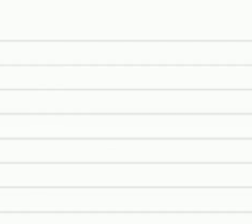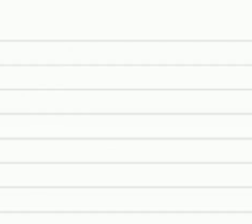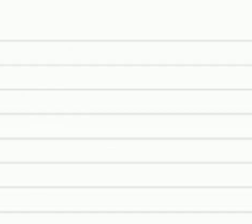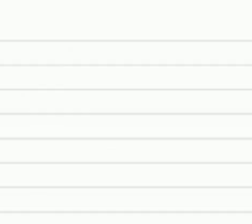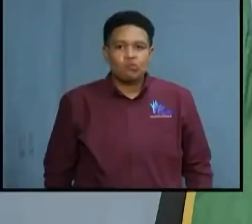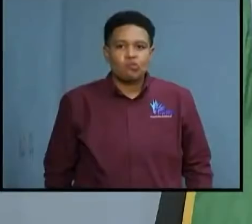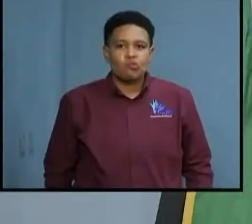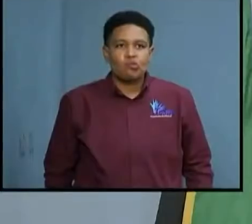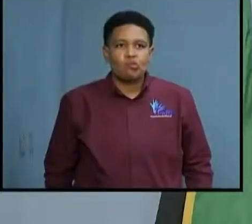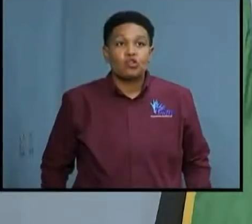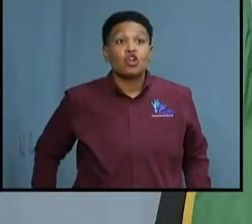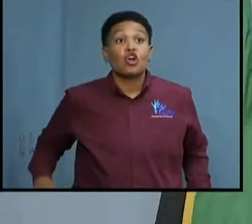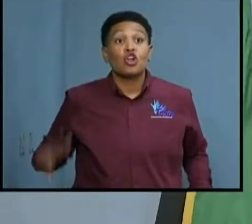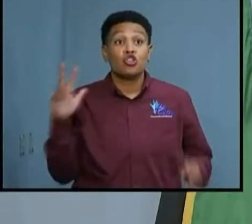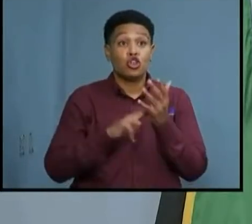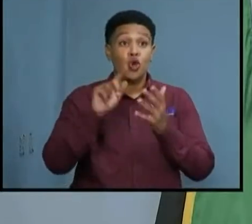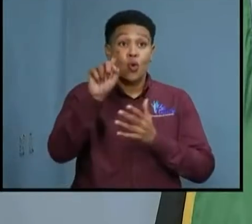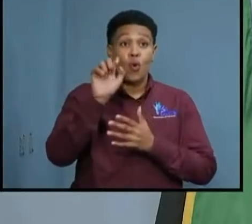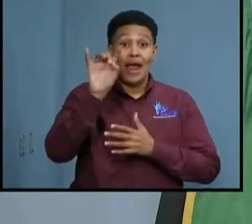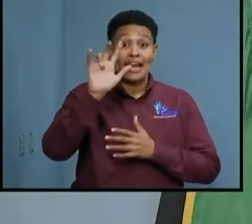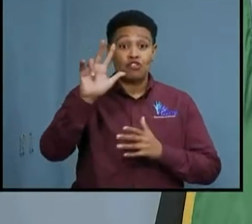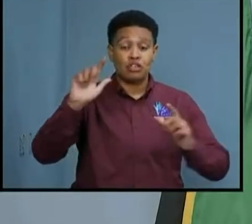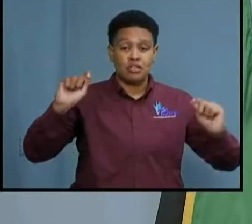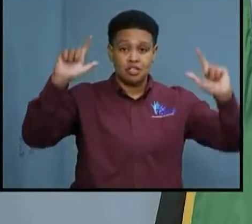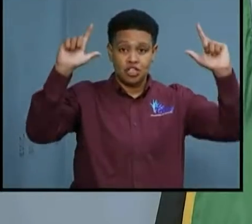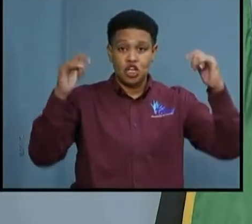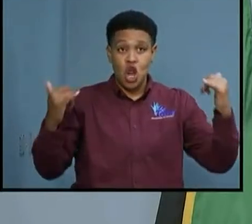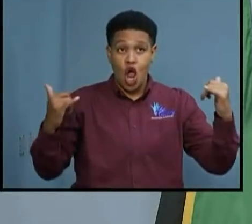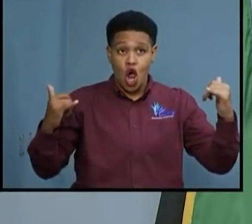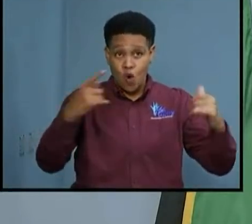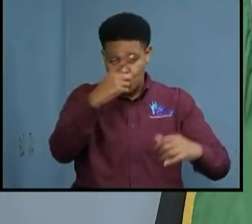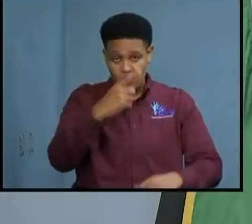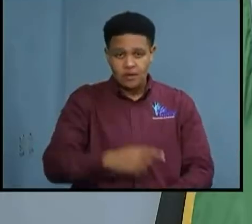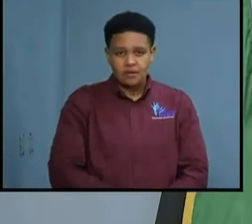3,183, if that's on the screen now.